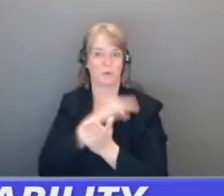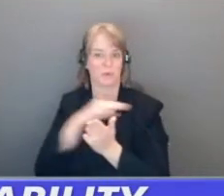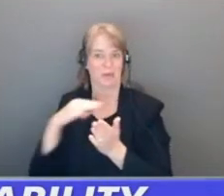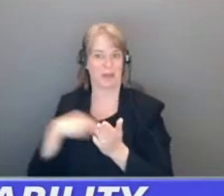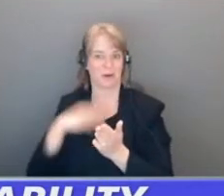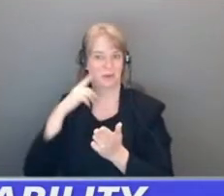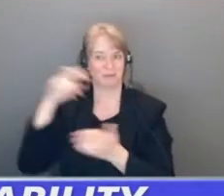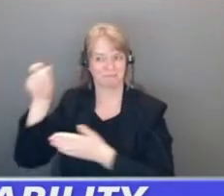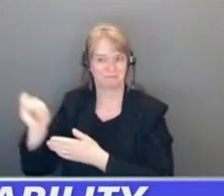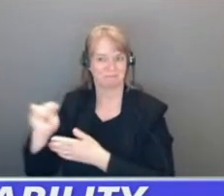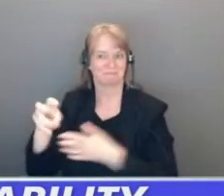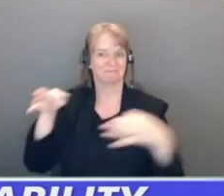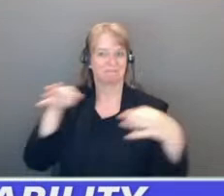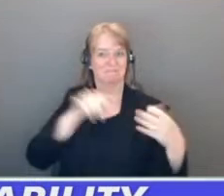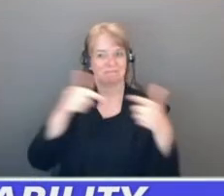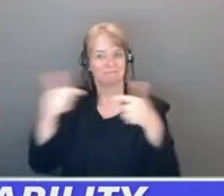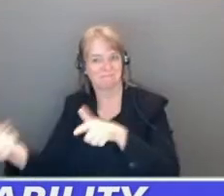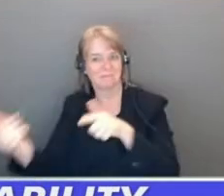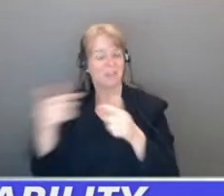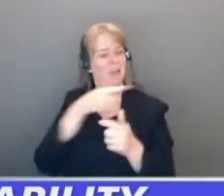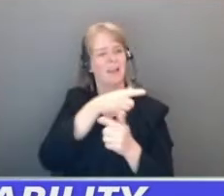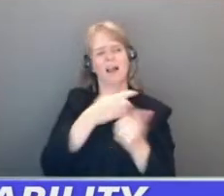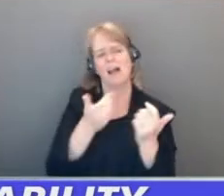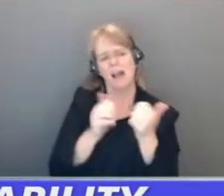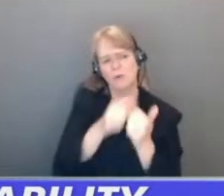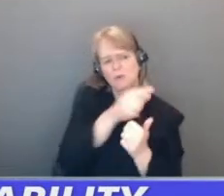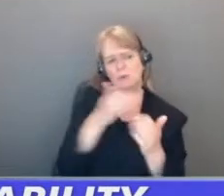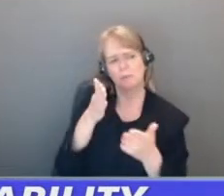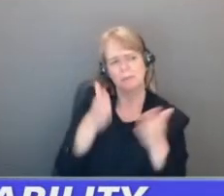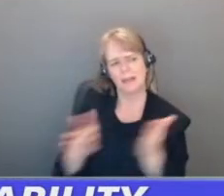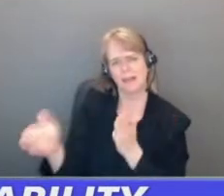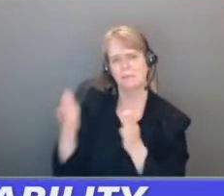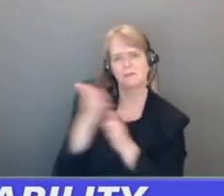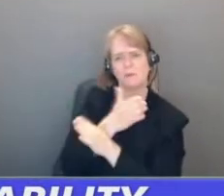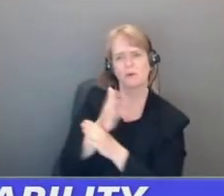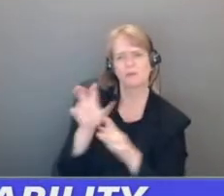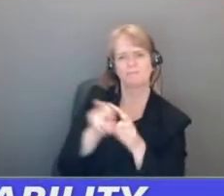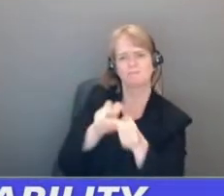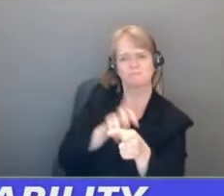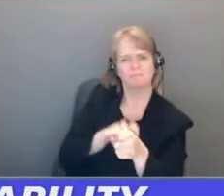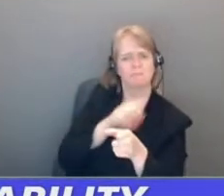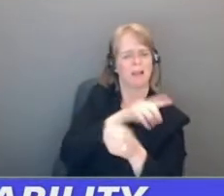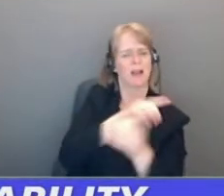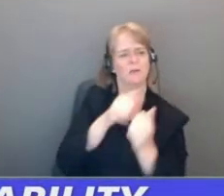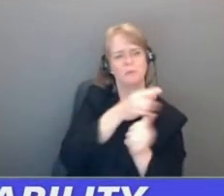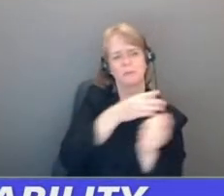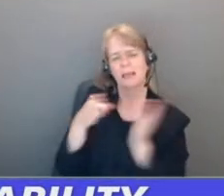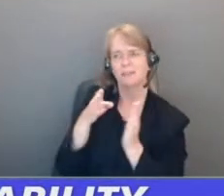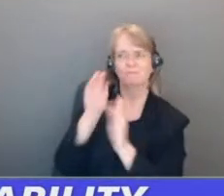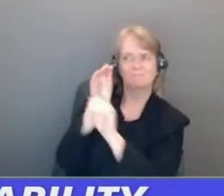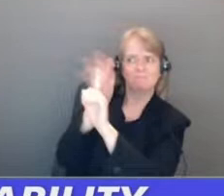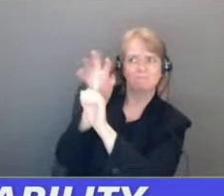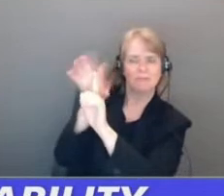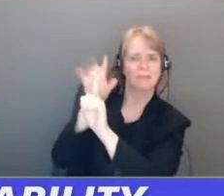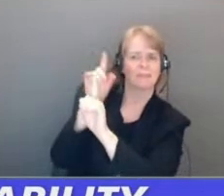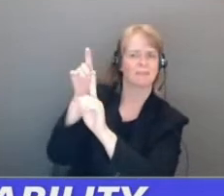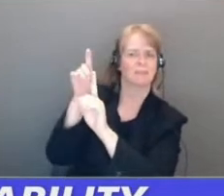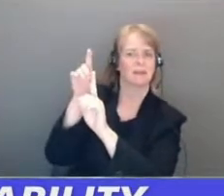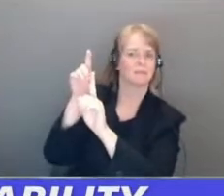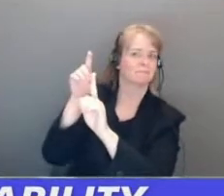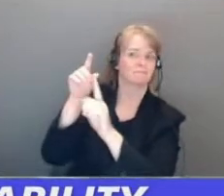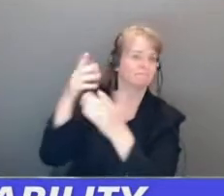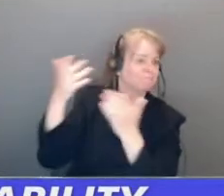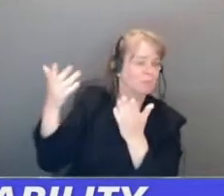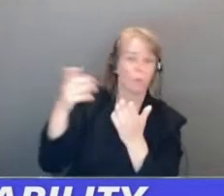any kind of message to the minister, the premier, or someone else in the provincial government about this More Homes package? Yeah, I